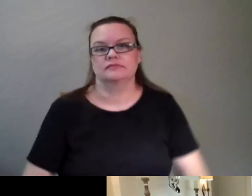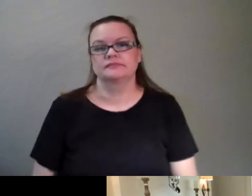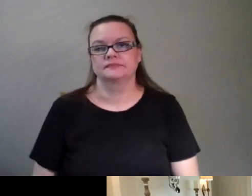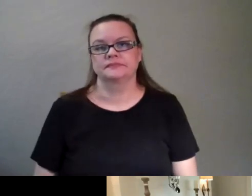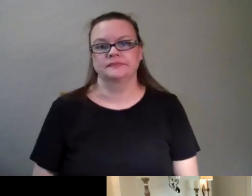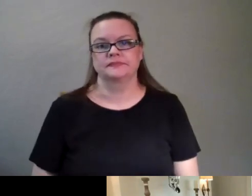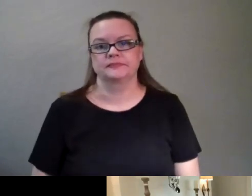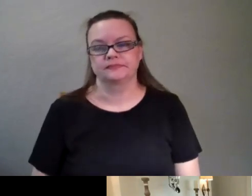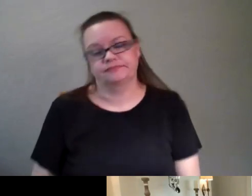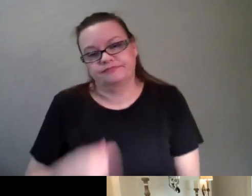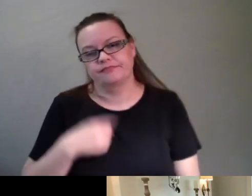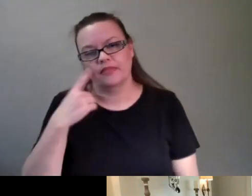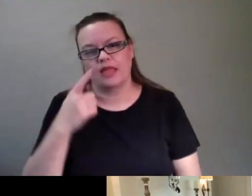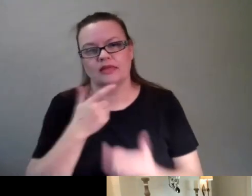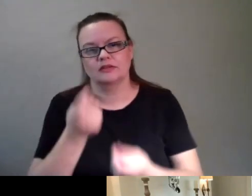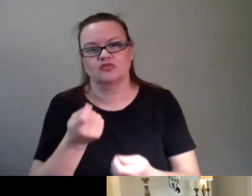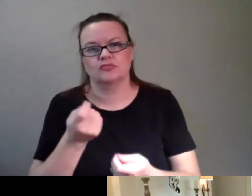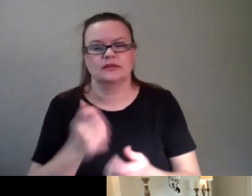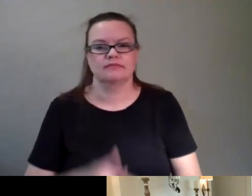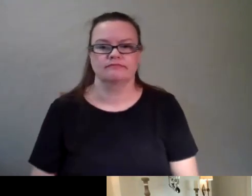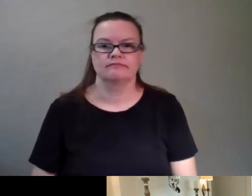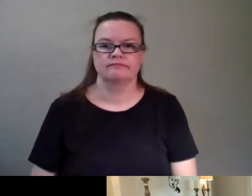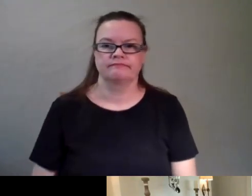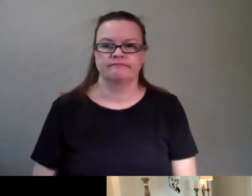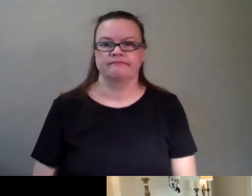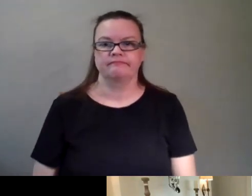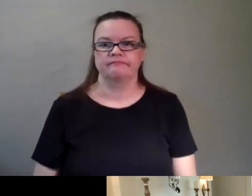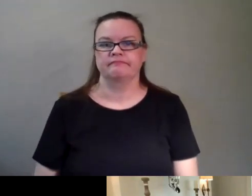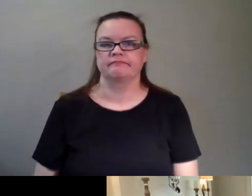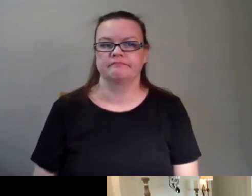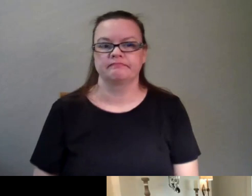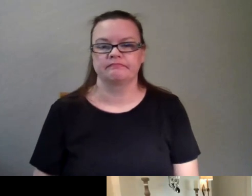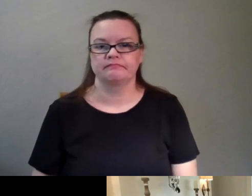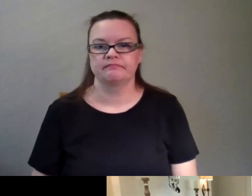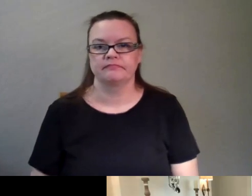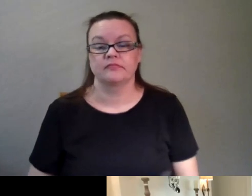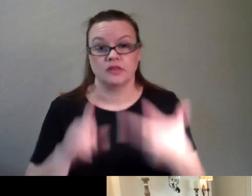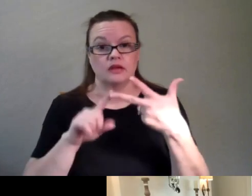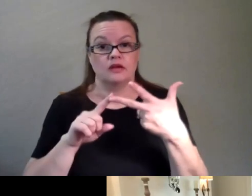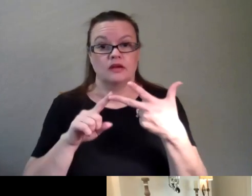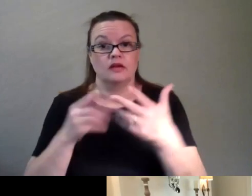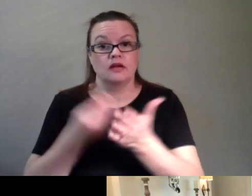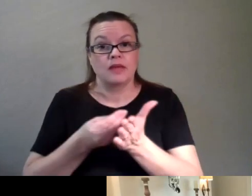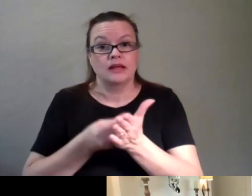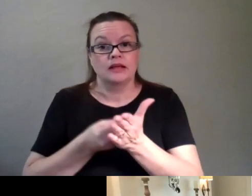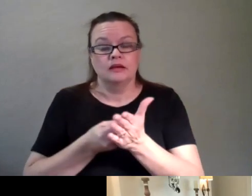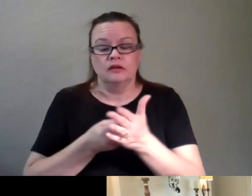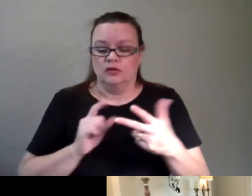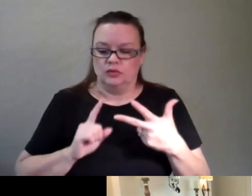is interesting, I think, the way we addressed it in the book. The problem on money, I think, is even bigger